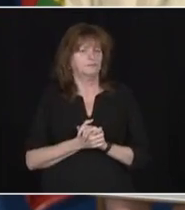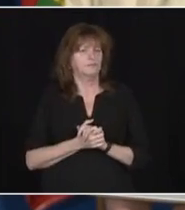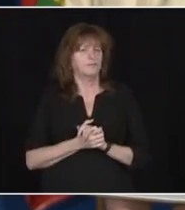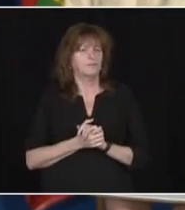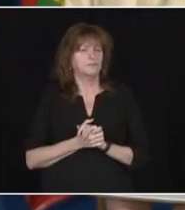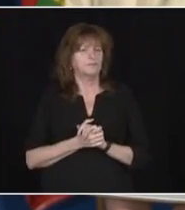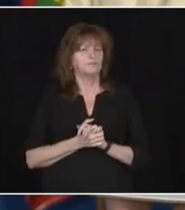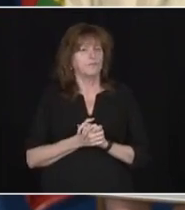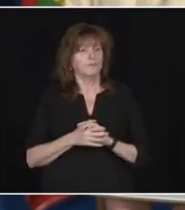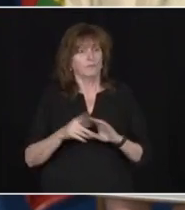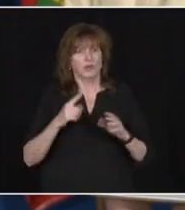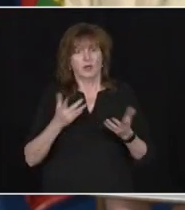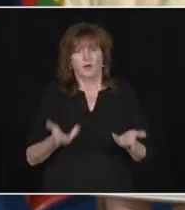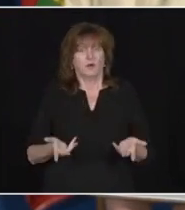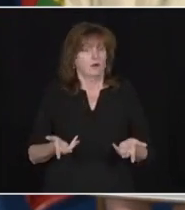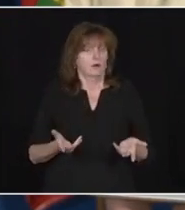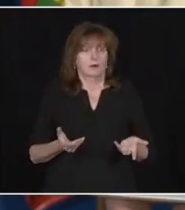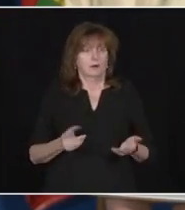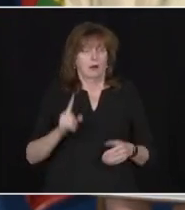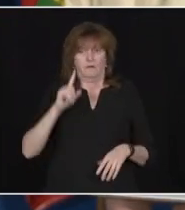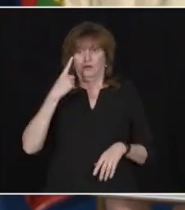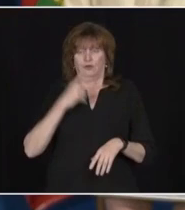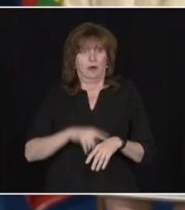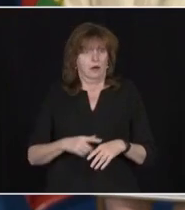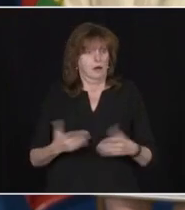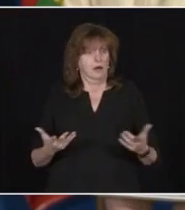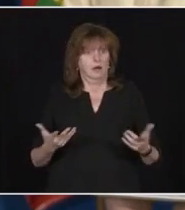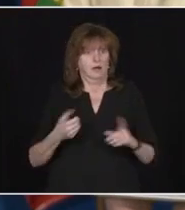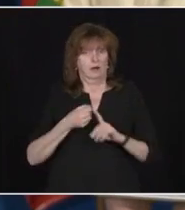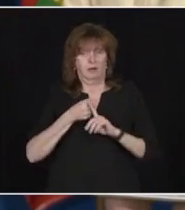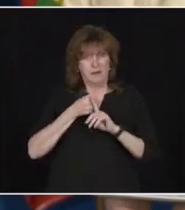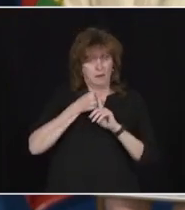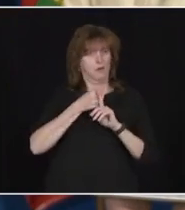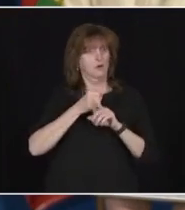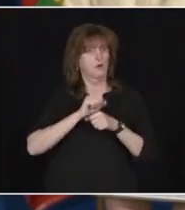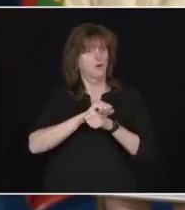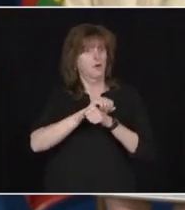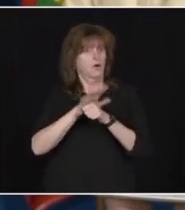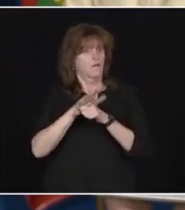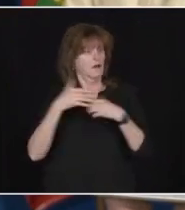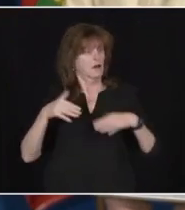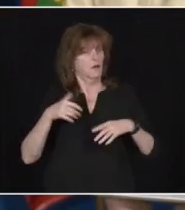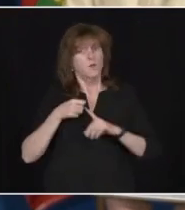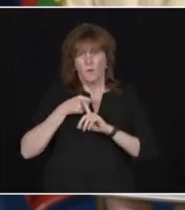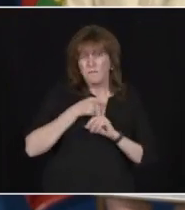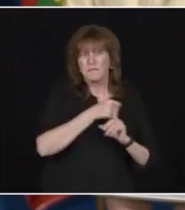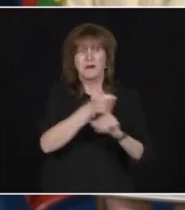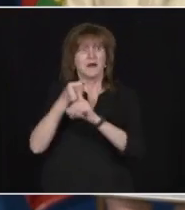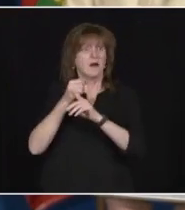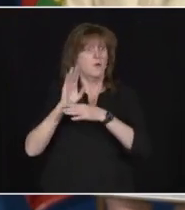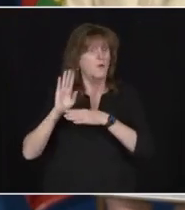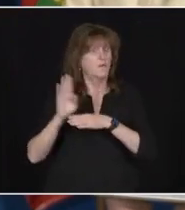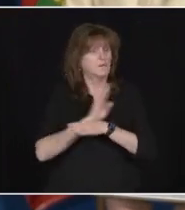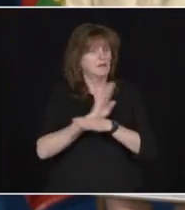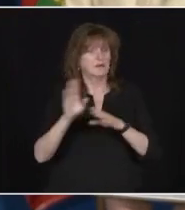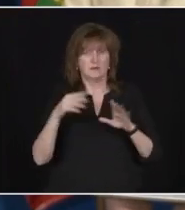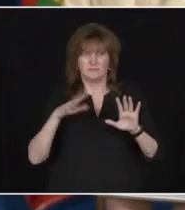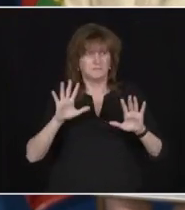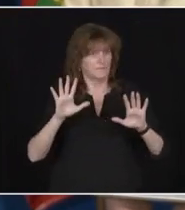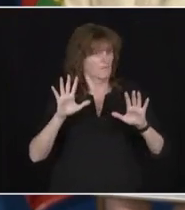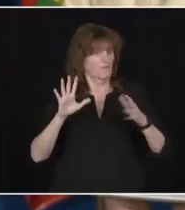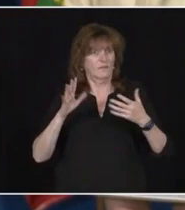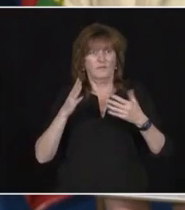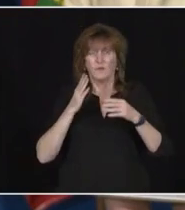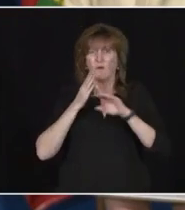times and the impacts on these businesses. I've had the opportunity to hold over 30 roundtables with businesses across this